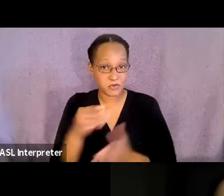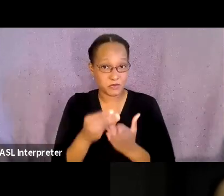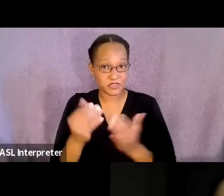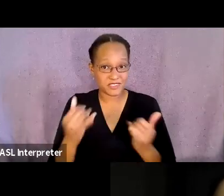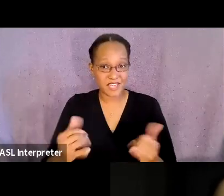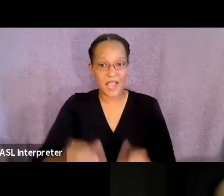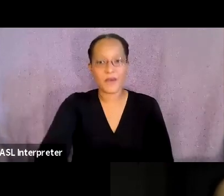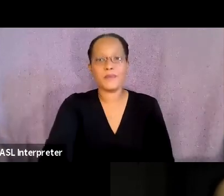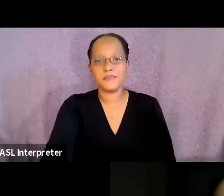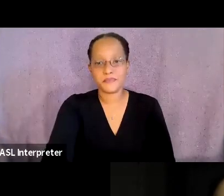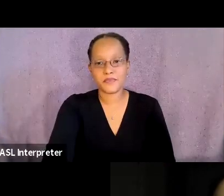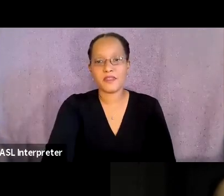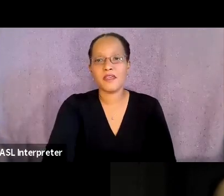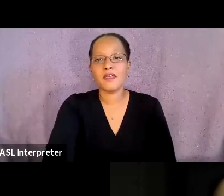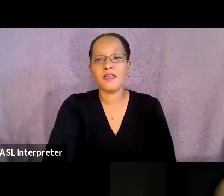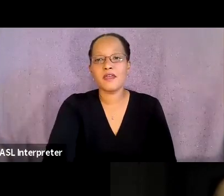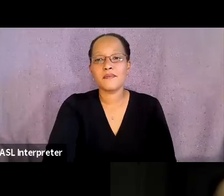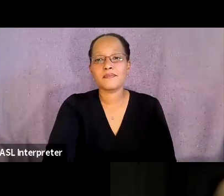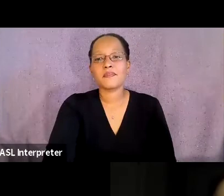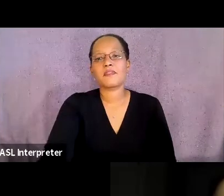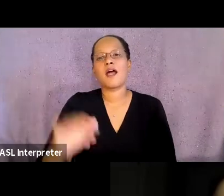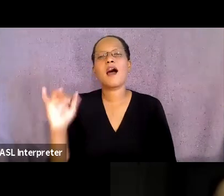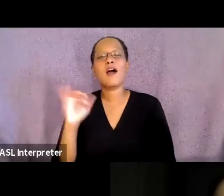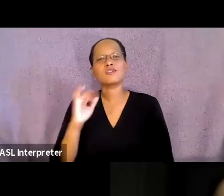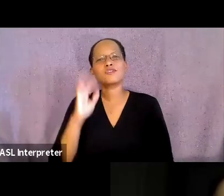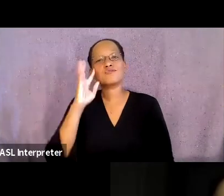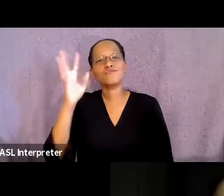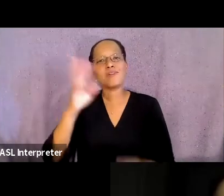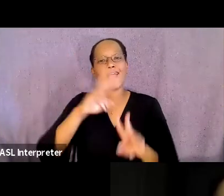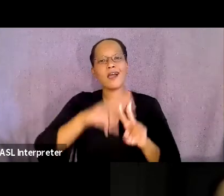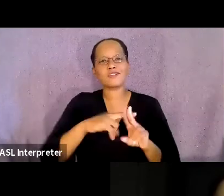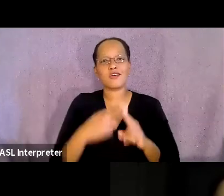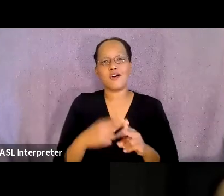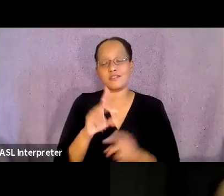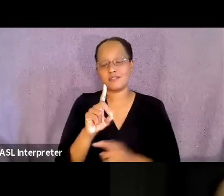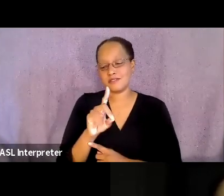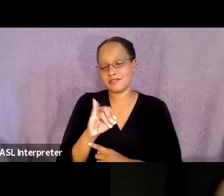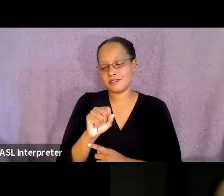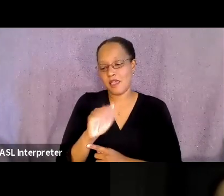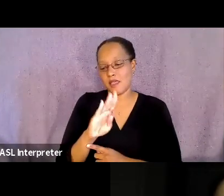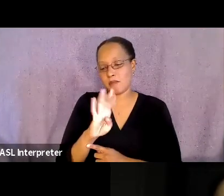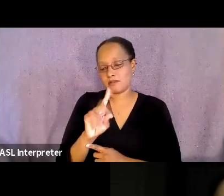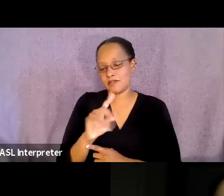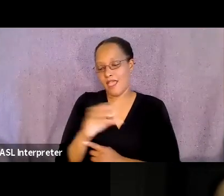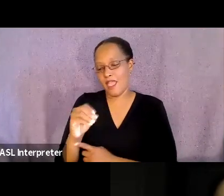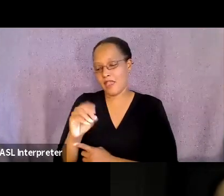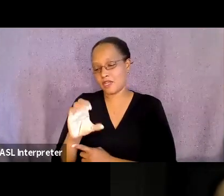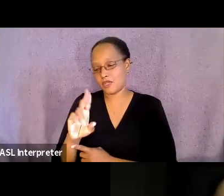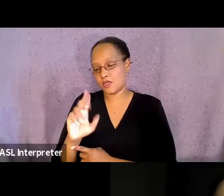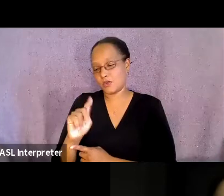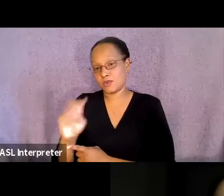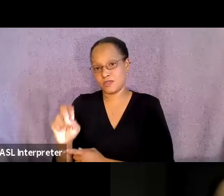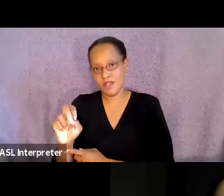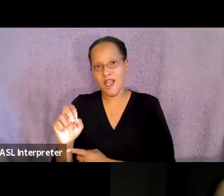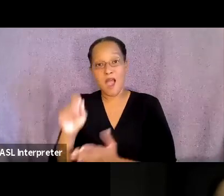also created the hashtag Disabled and Cute, and I'm currently working on a novel and my